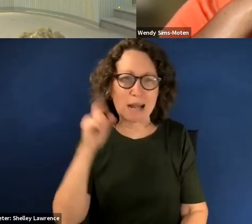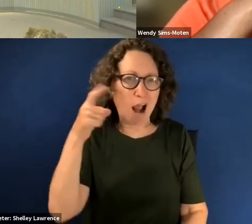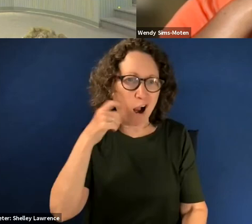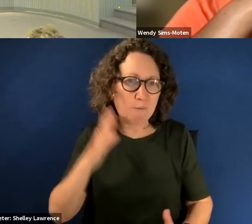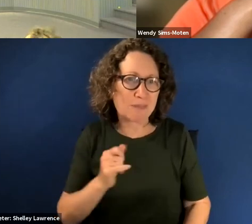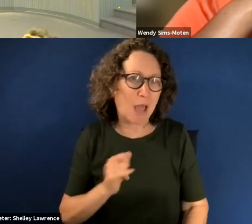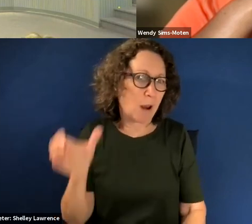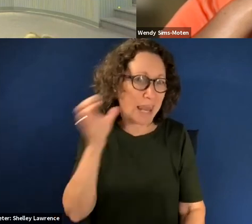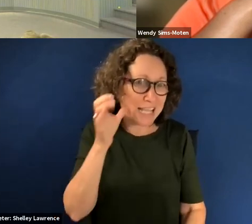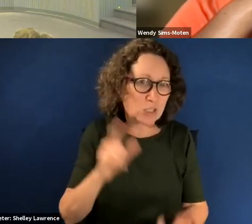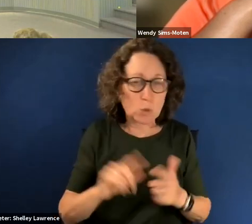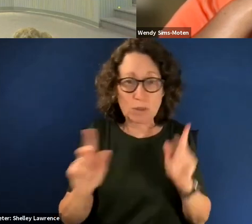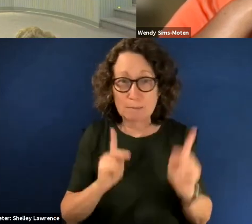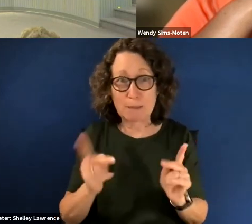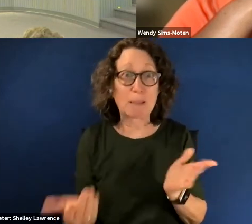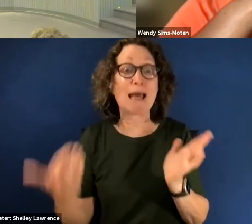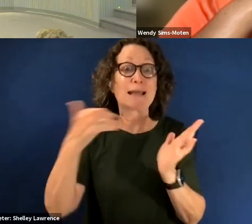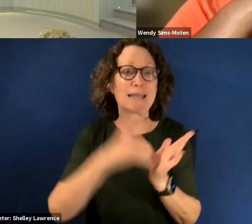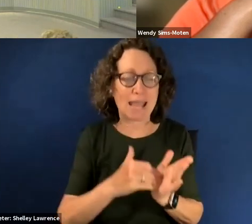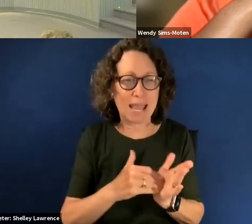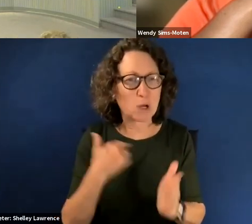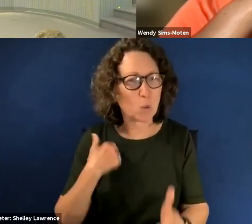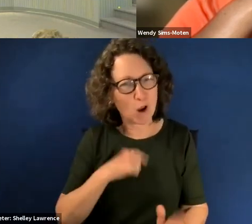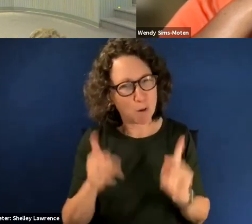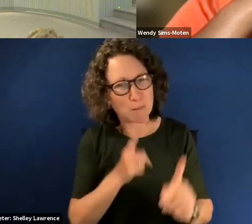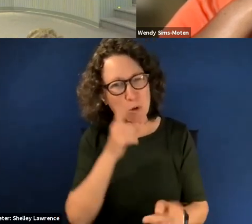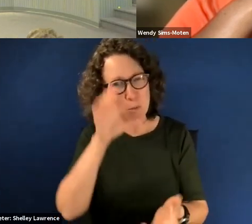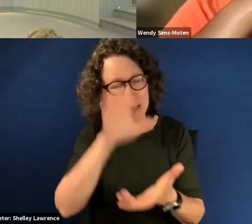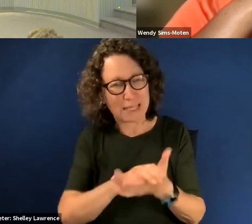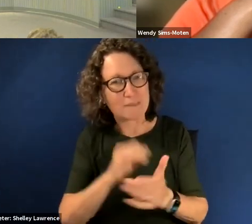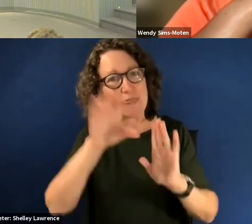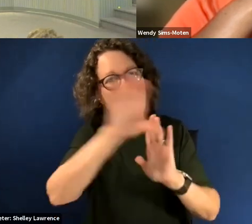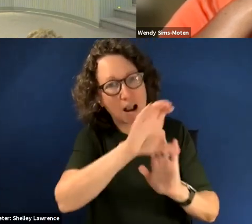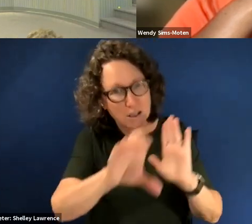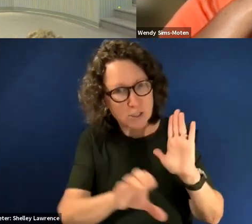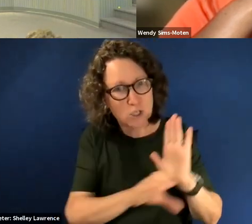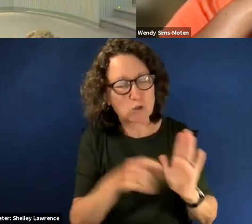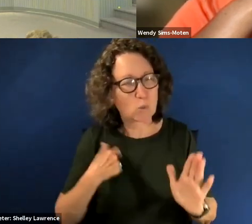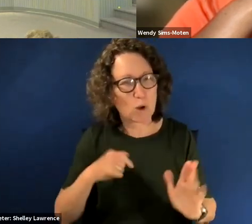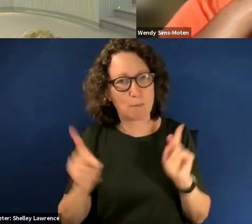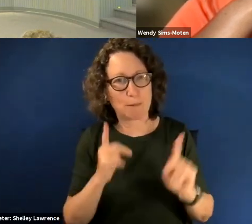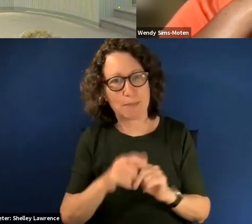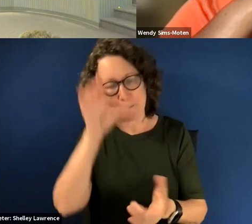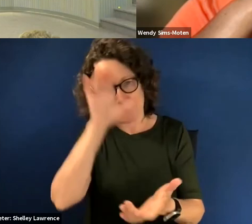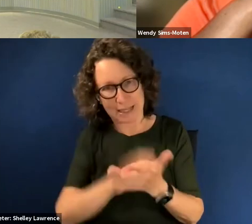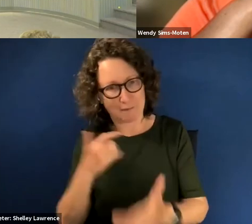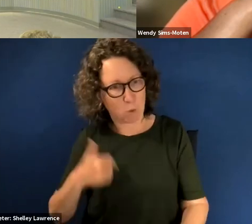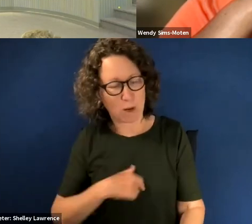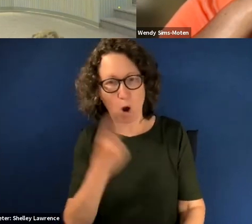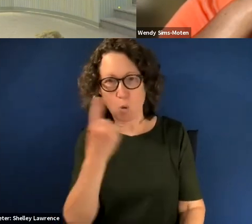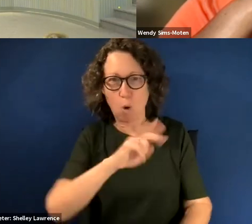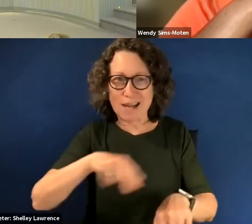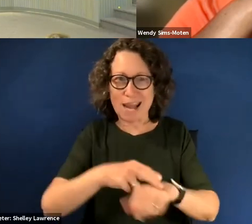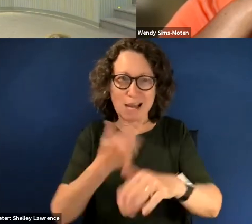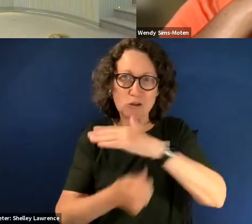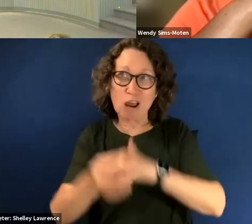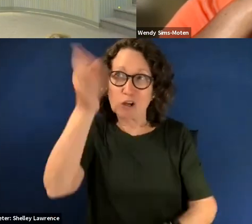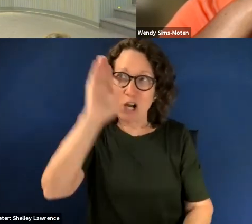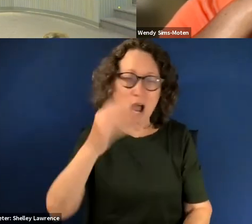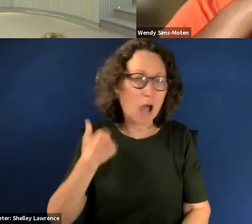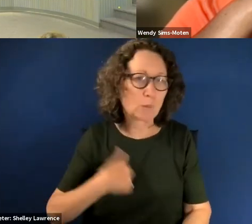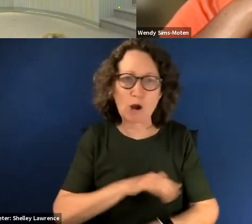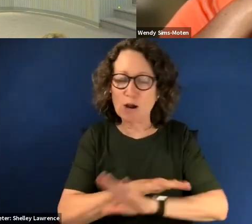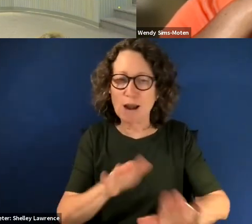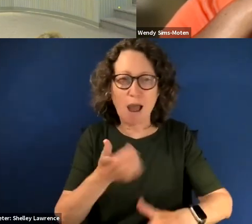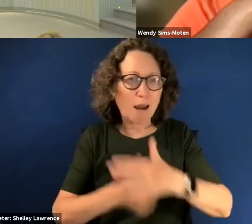will listen to the people once again. We are people who believe in the Constitution. We are people that believe that we are one nation under God. We are